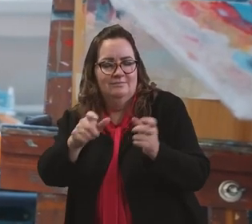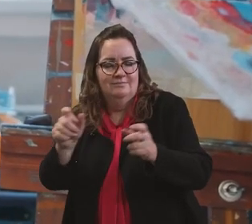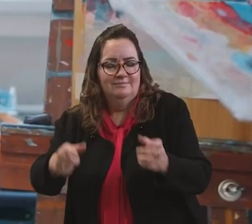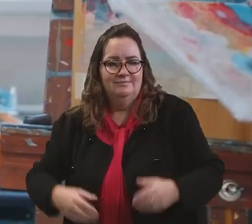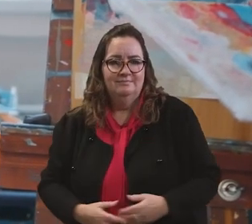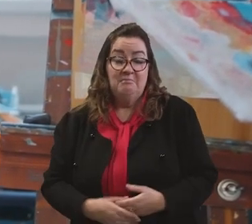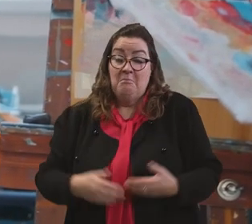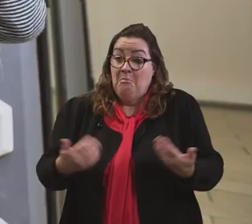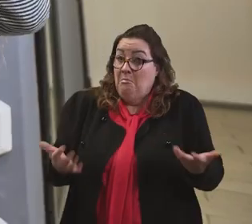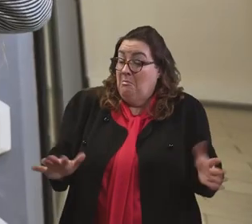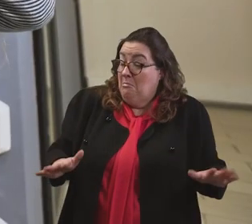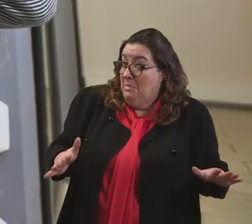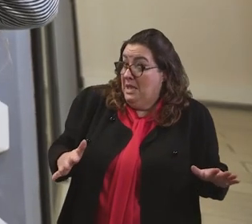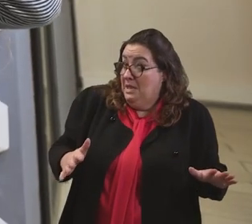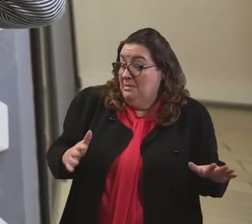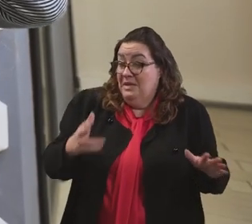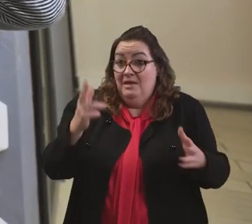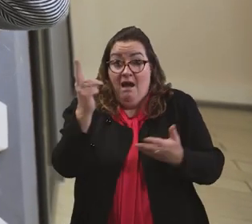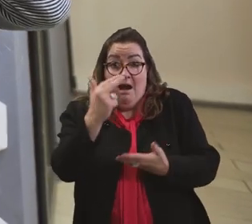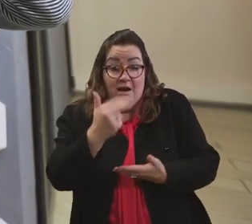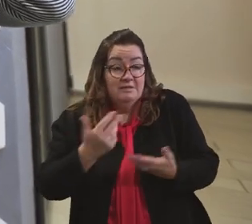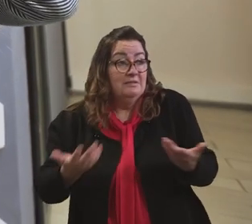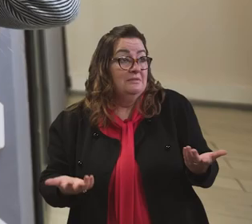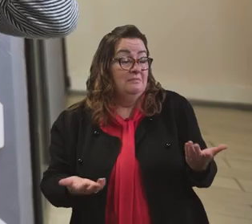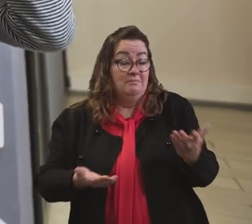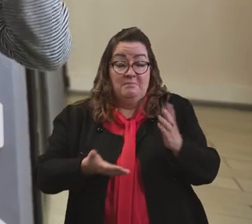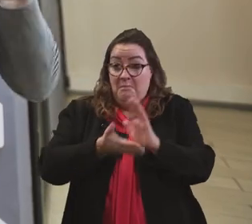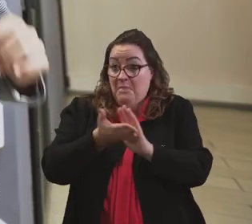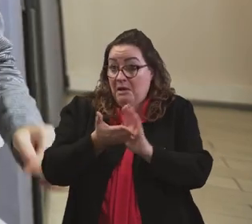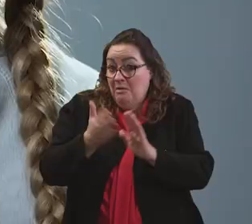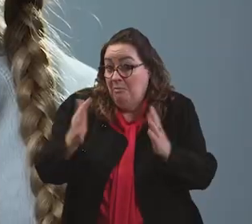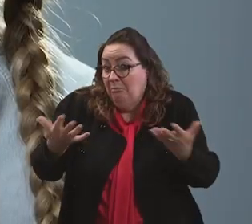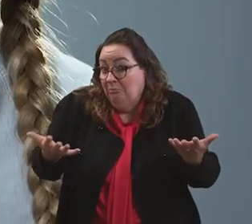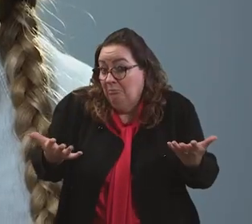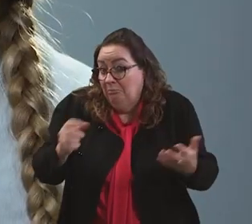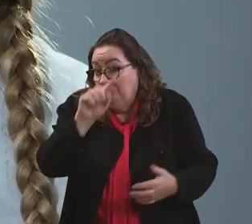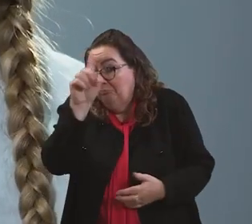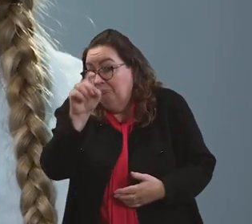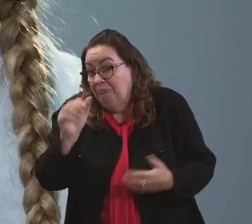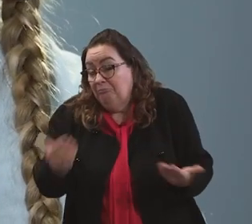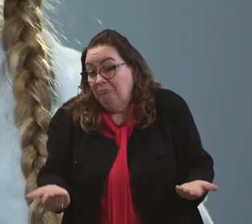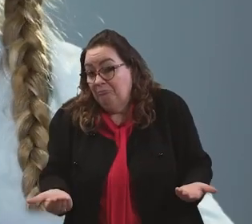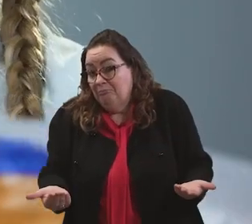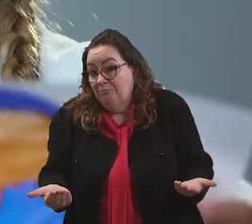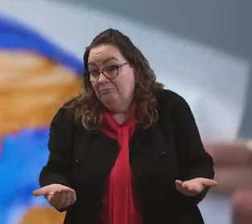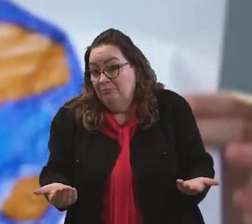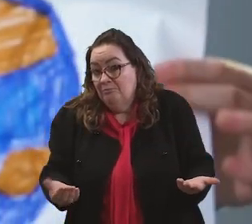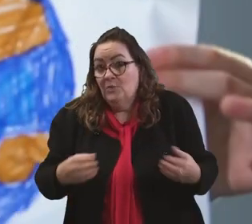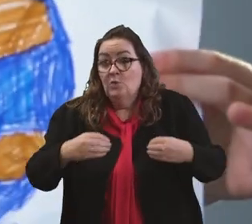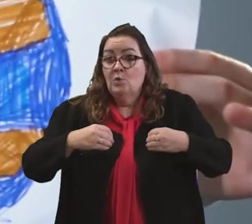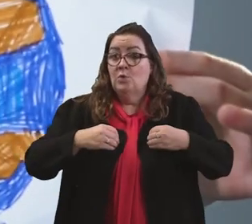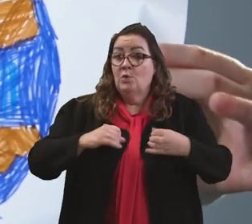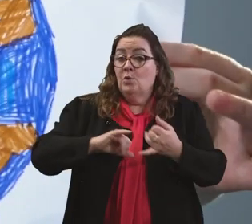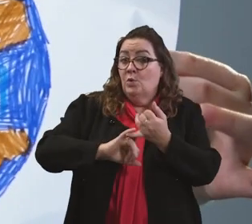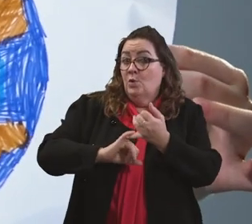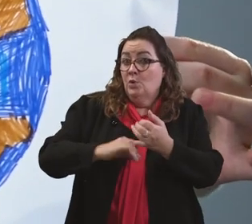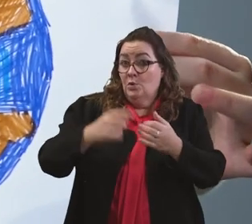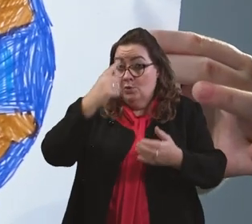An artist, a builder, what will I be? But that decision is only up to